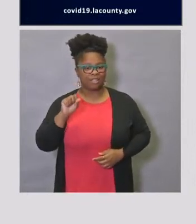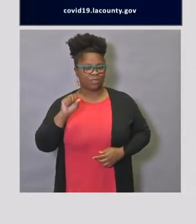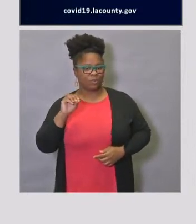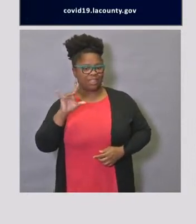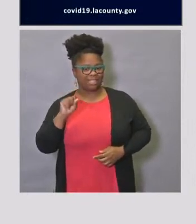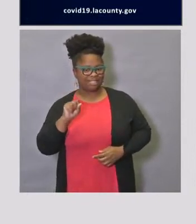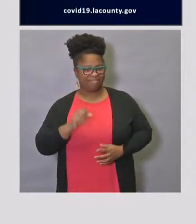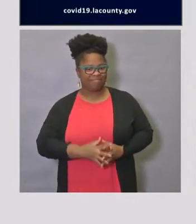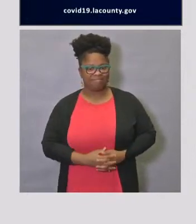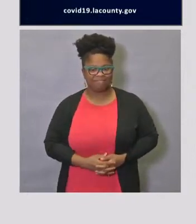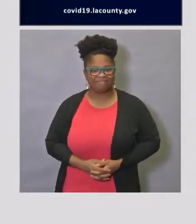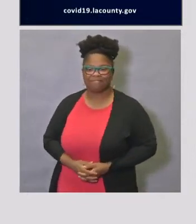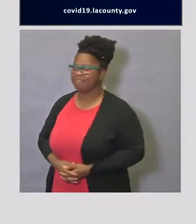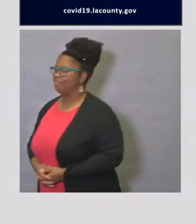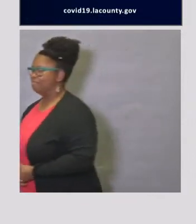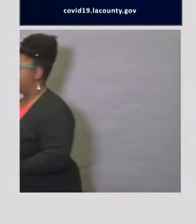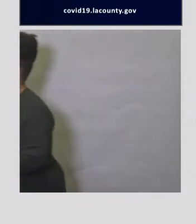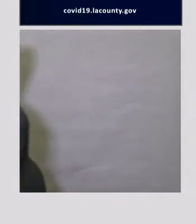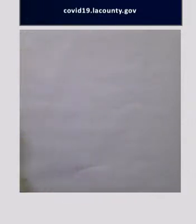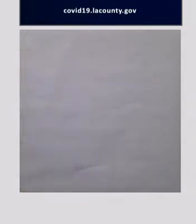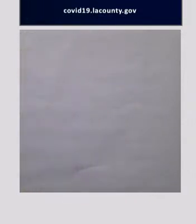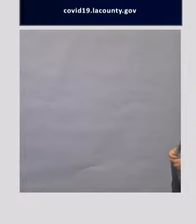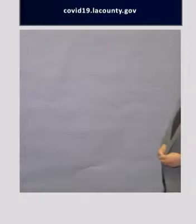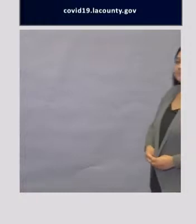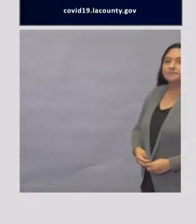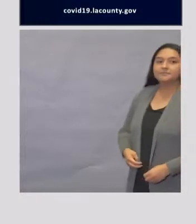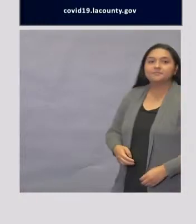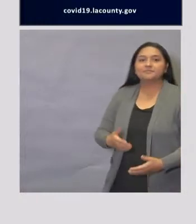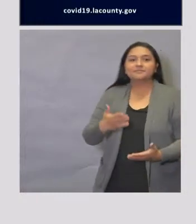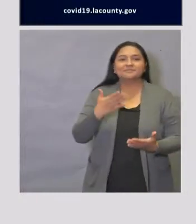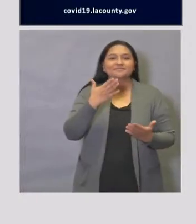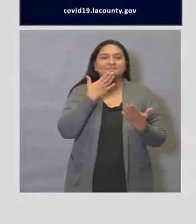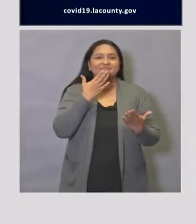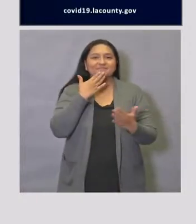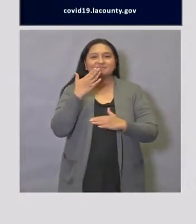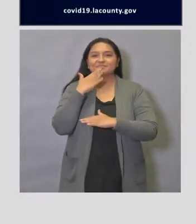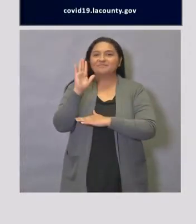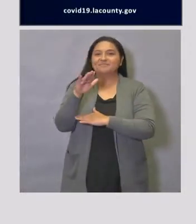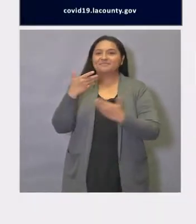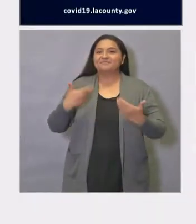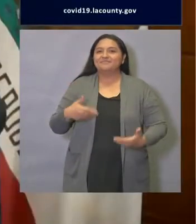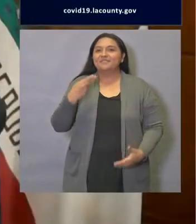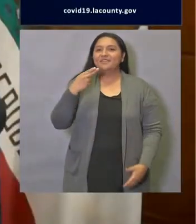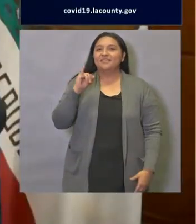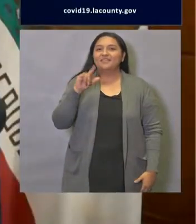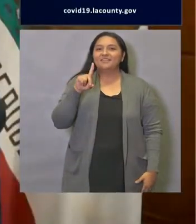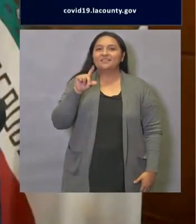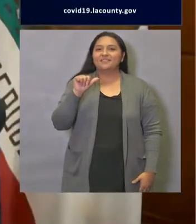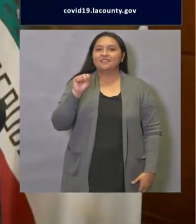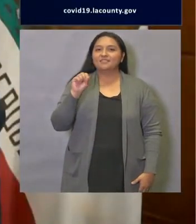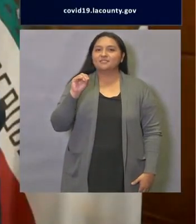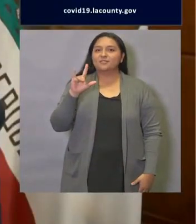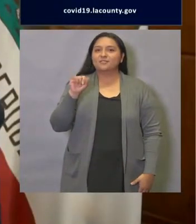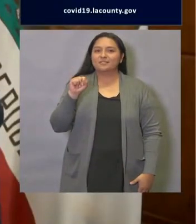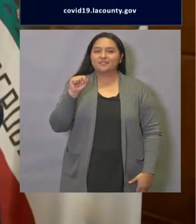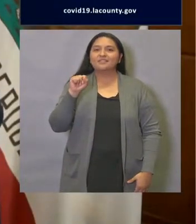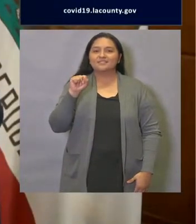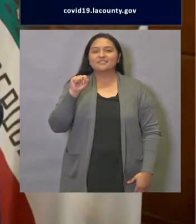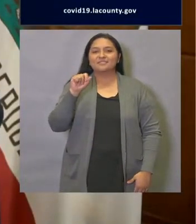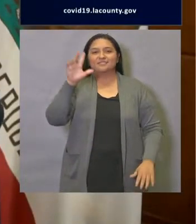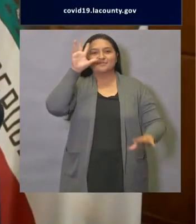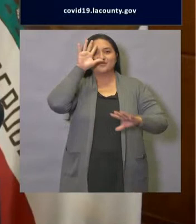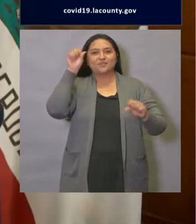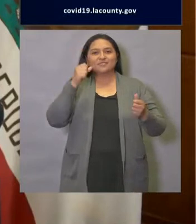Solis. Thank you. Buenas tardes. Soy Hilda Solis, la presidenta de la Junta de Supervisores del Condado de Los